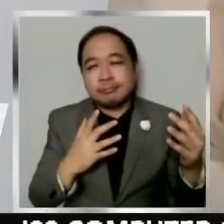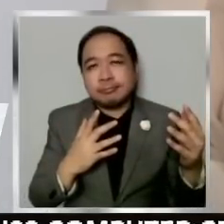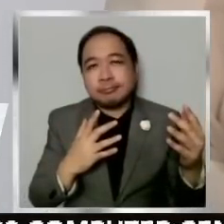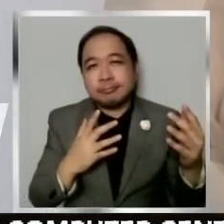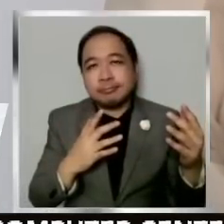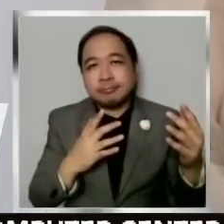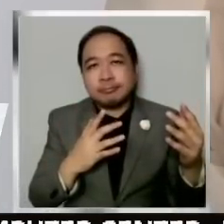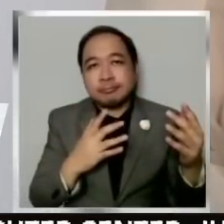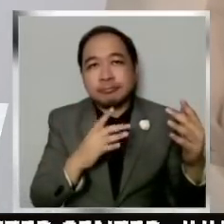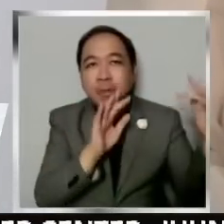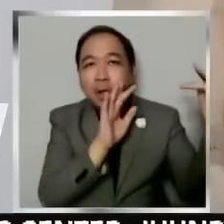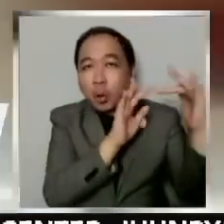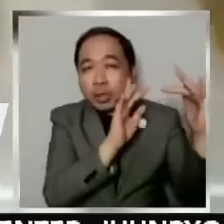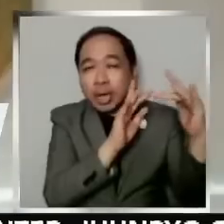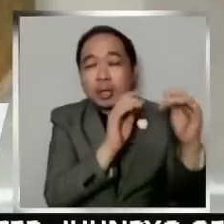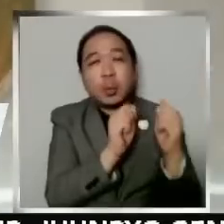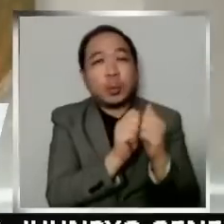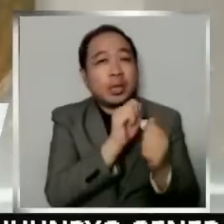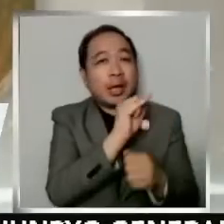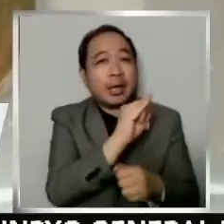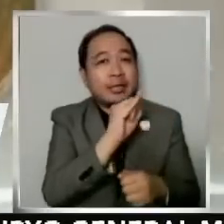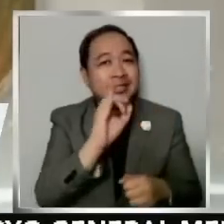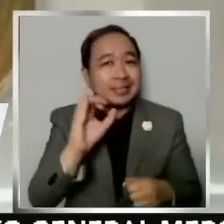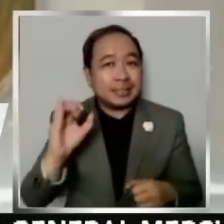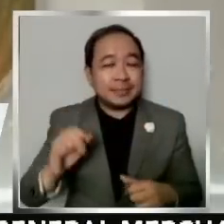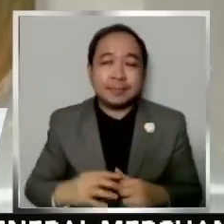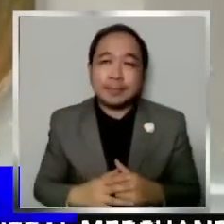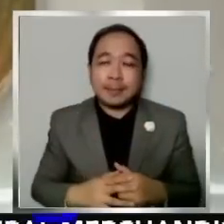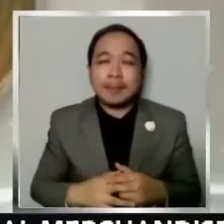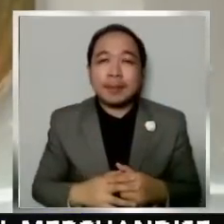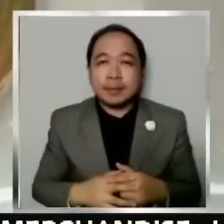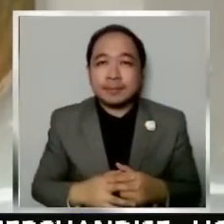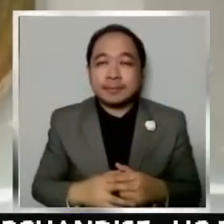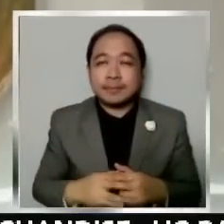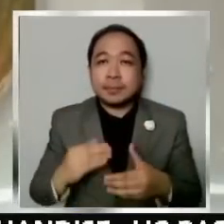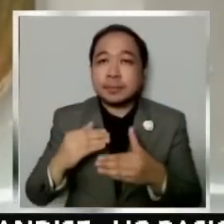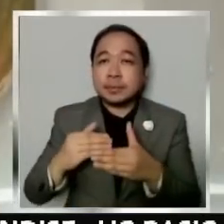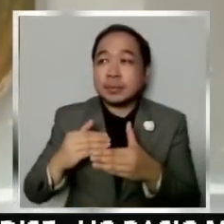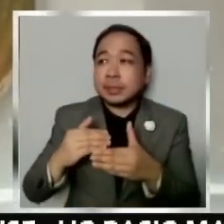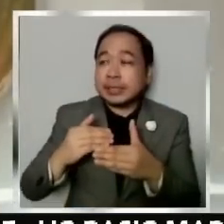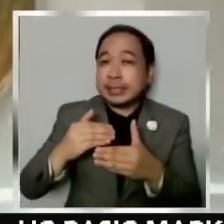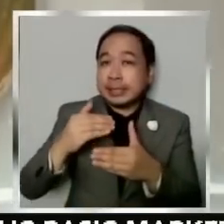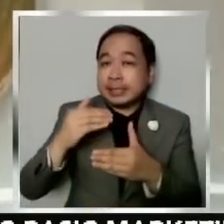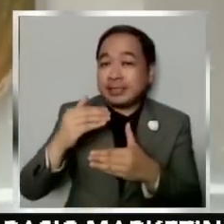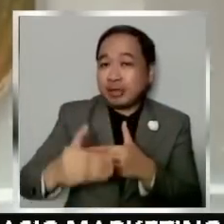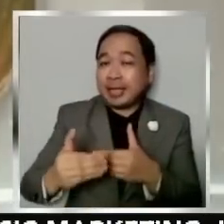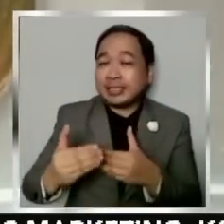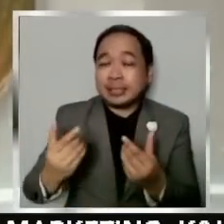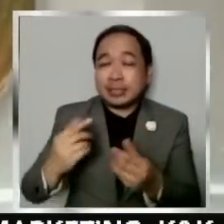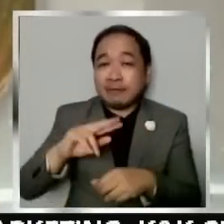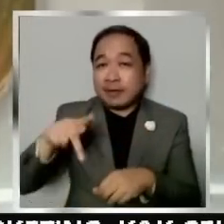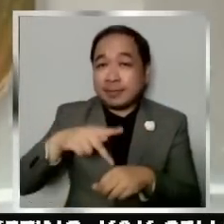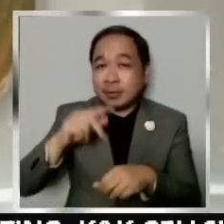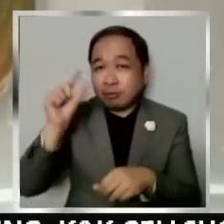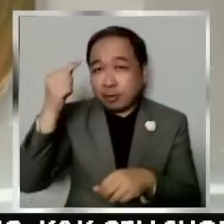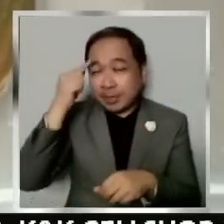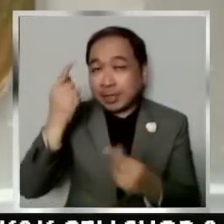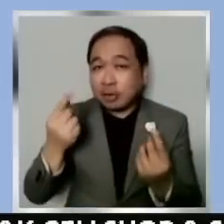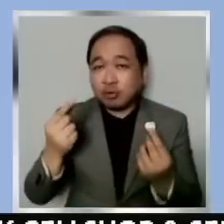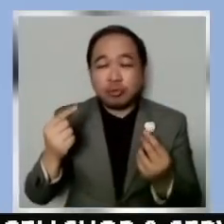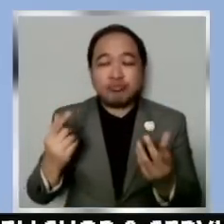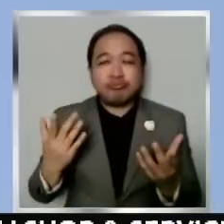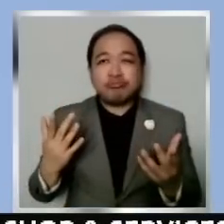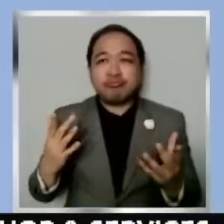communication, I guess, with the ICC. Ang magiging next step ng Philippine government is not to act at